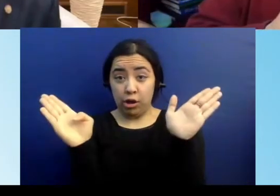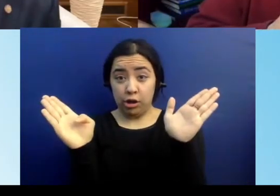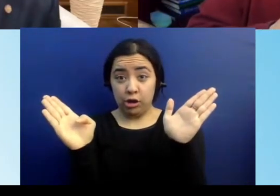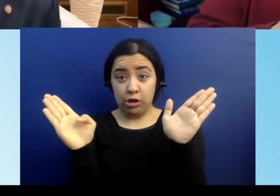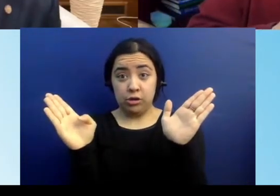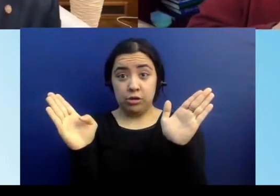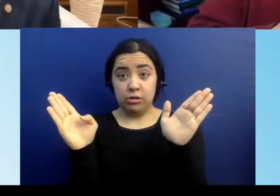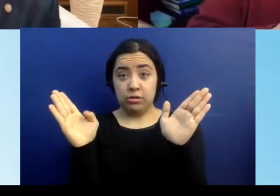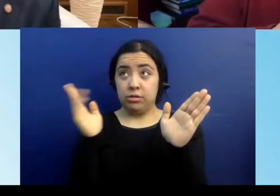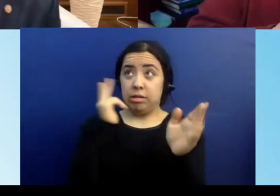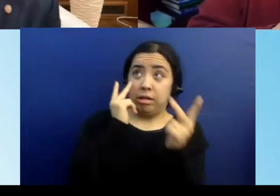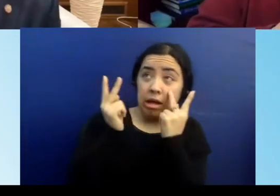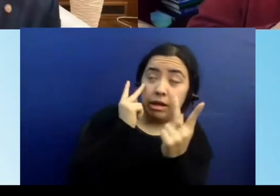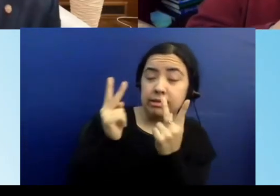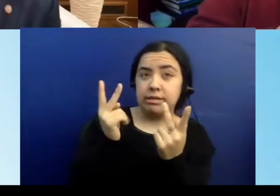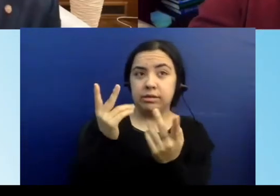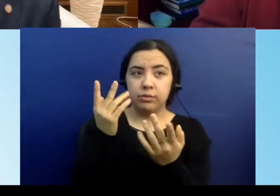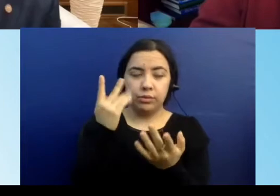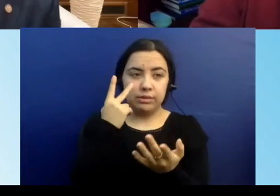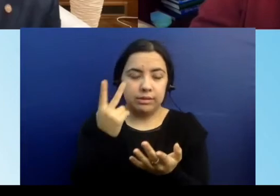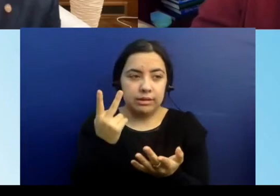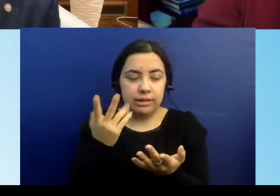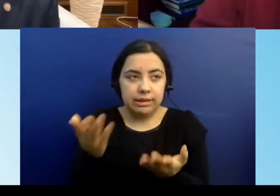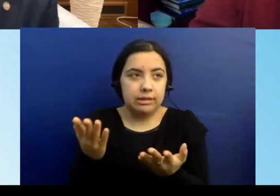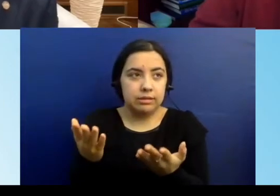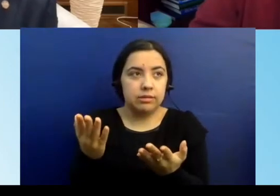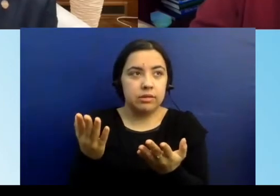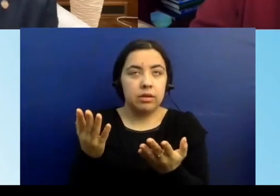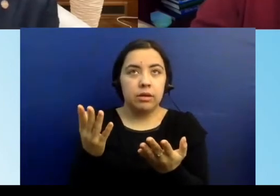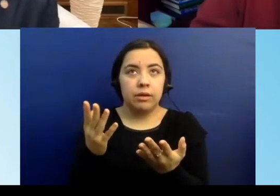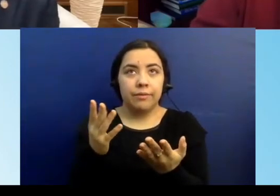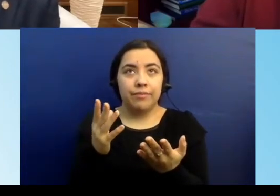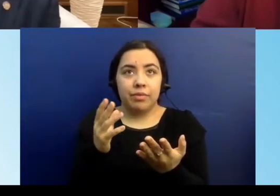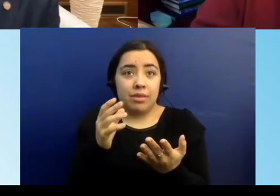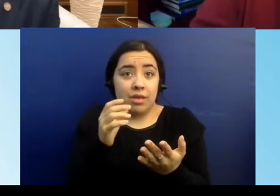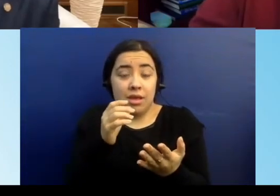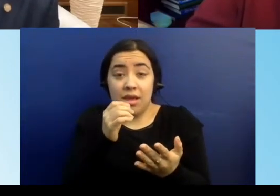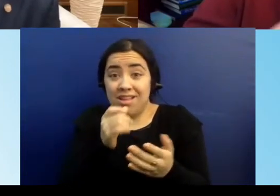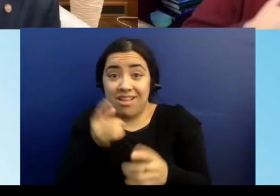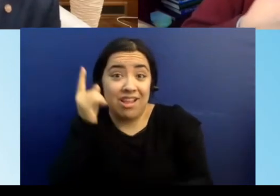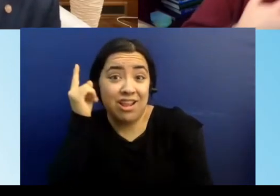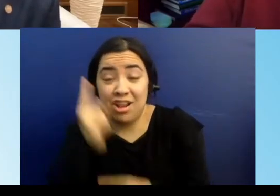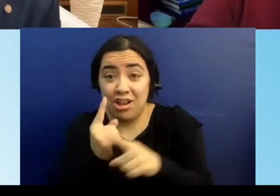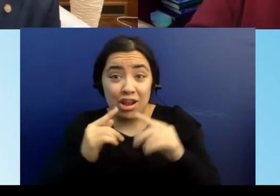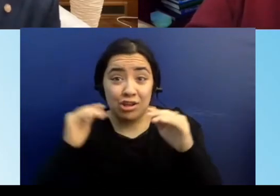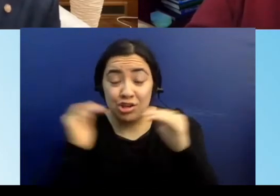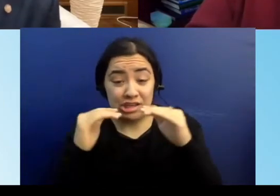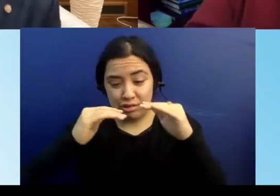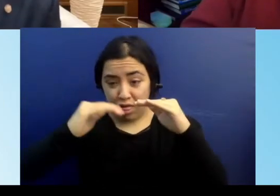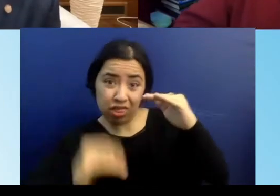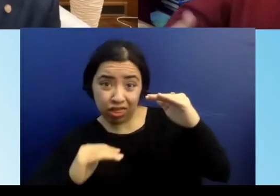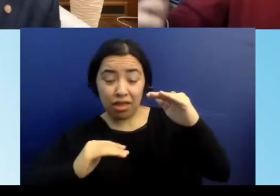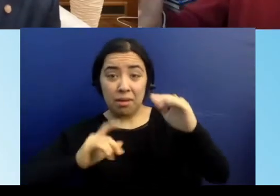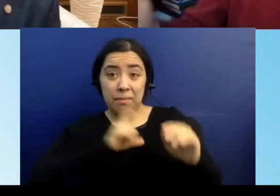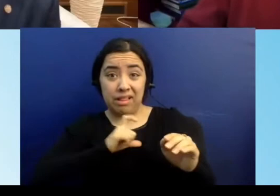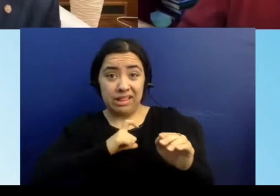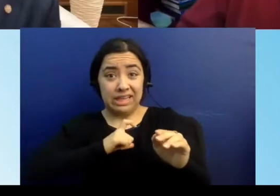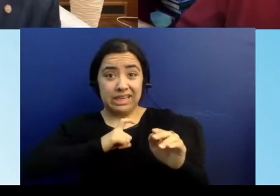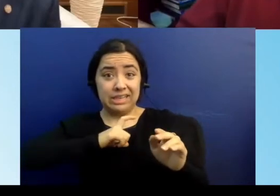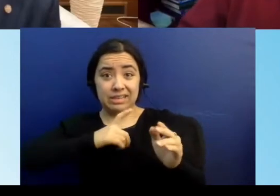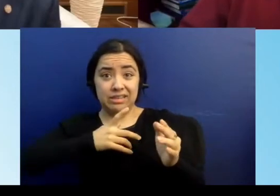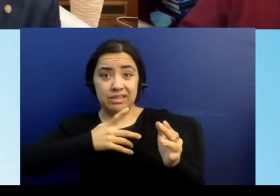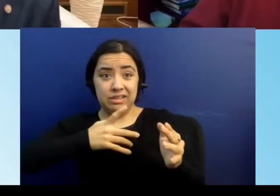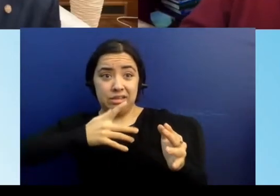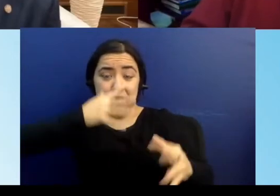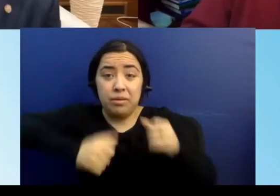were these injustices that were occurring at the hands of police and people reacting to them, but it was the